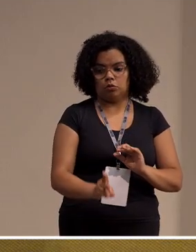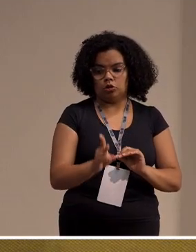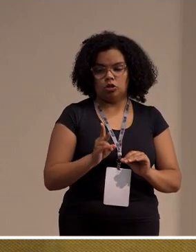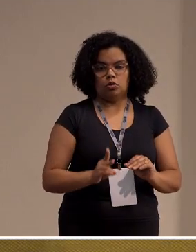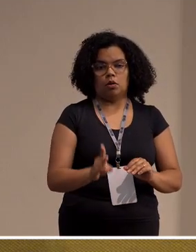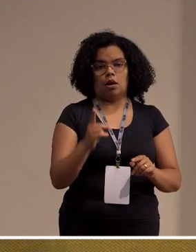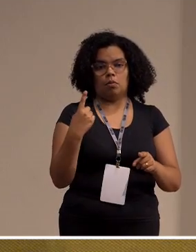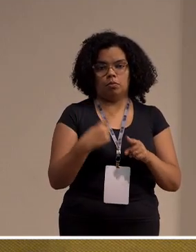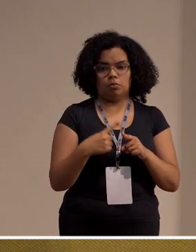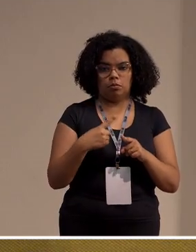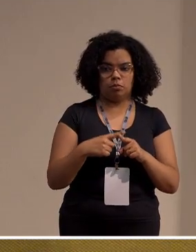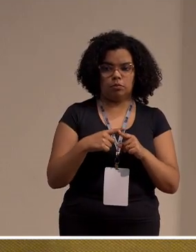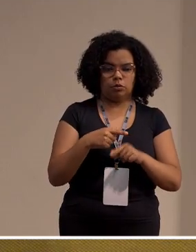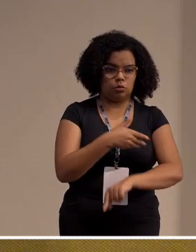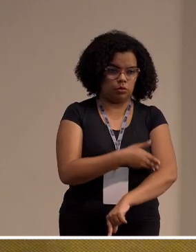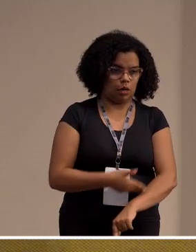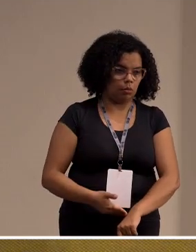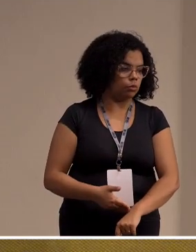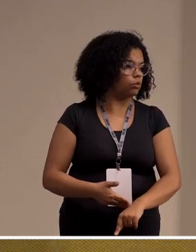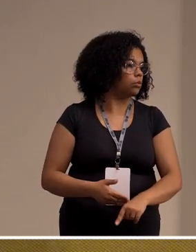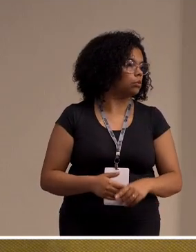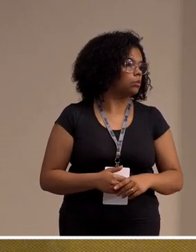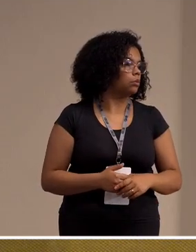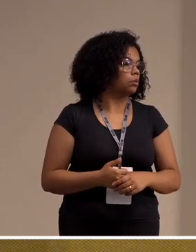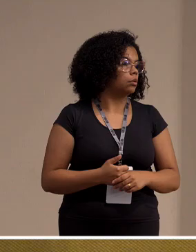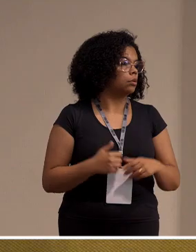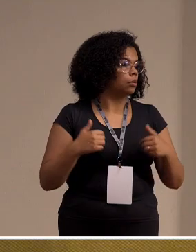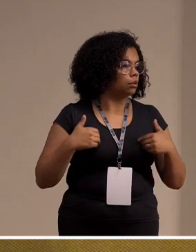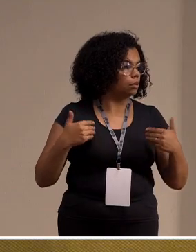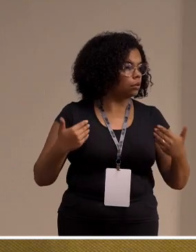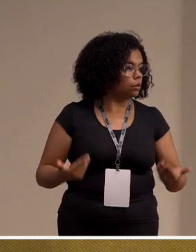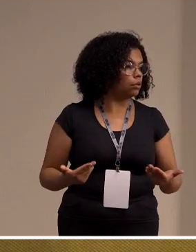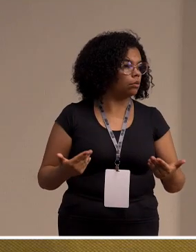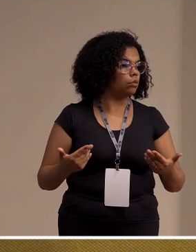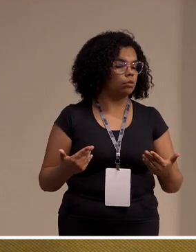So that hasn't necessarily changed.